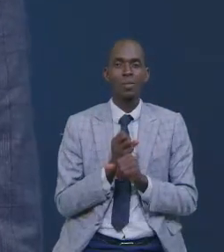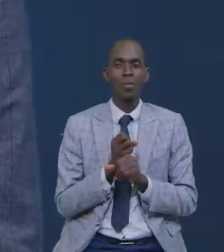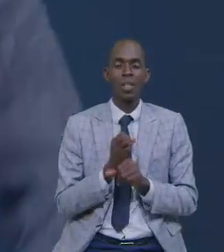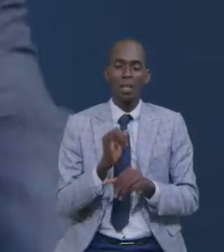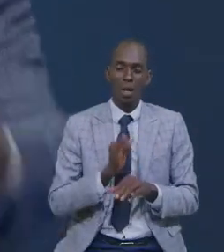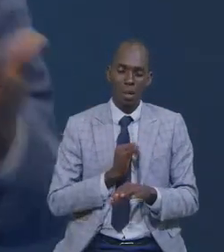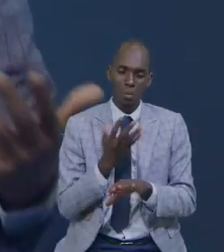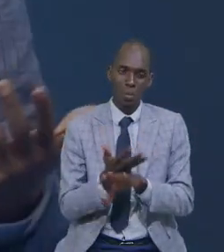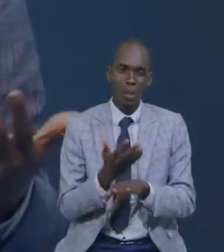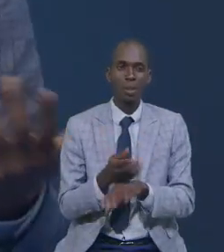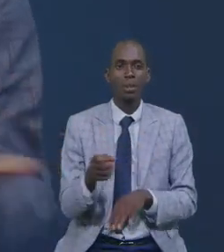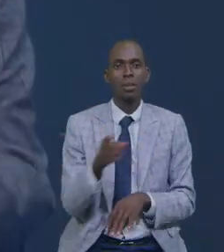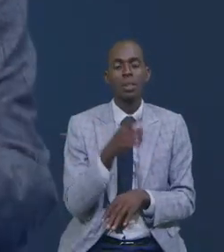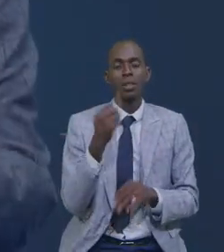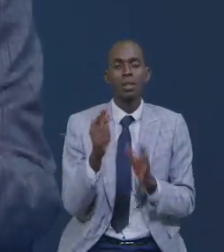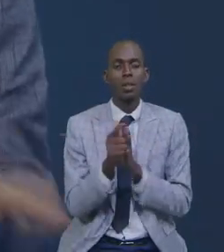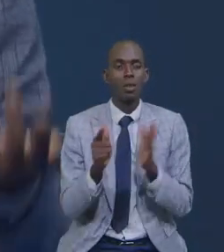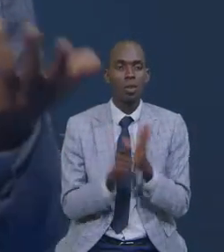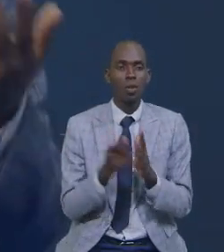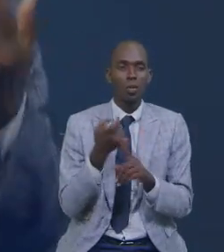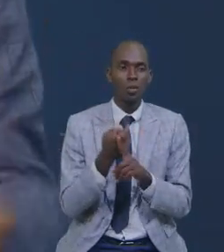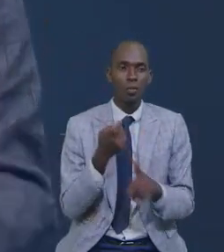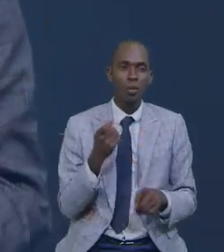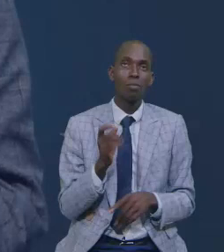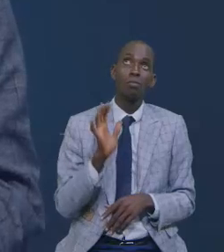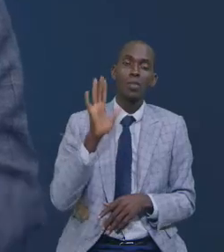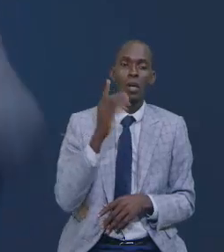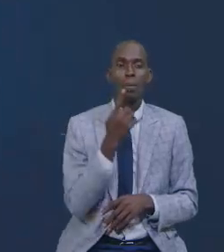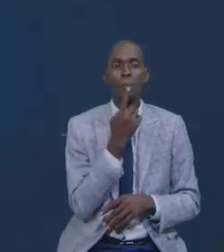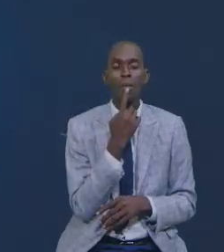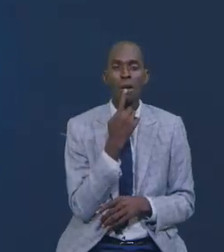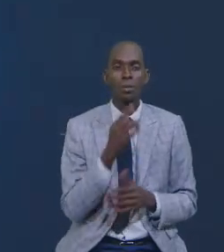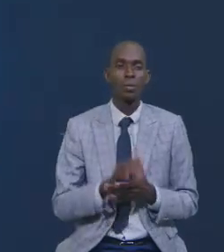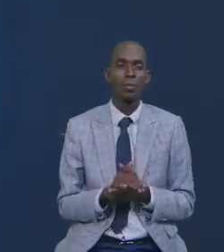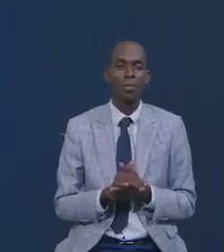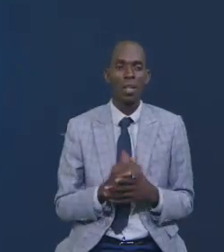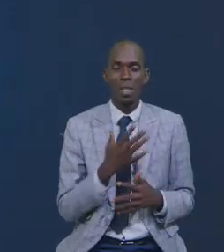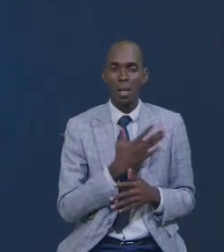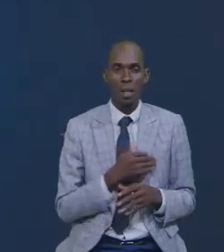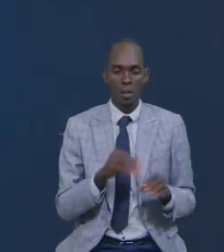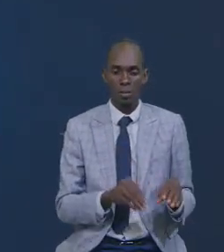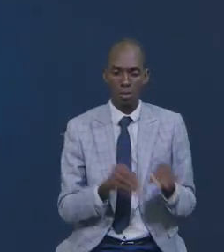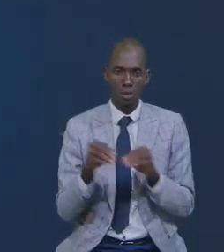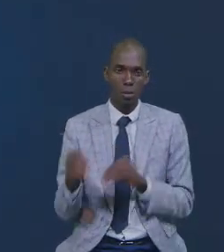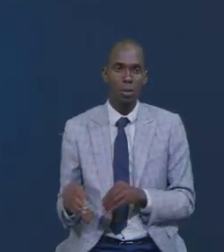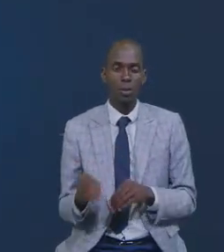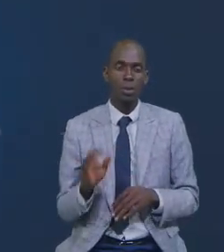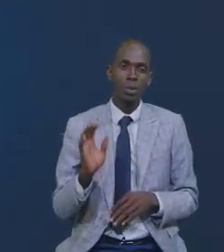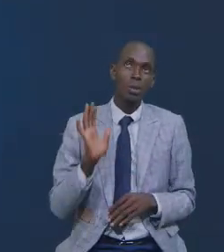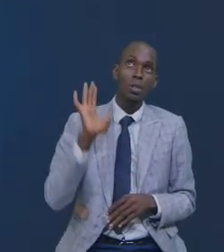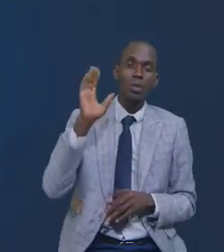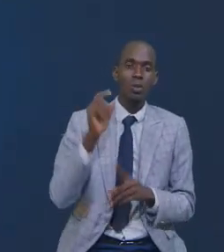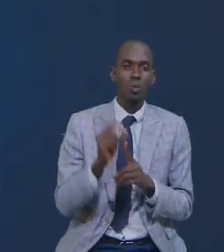thee, the law from his mouth, and lay up his words